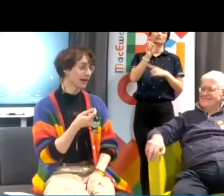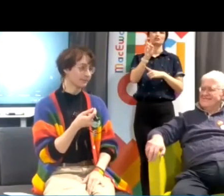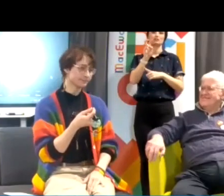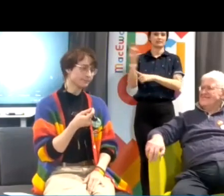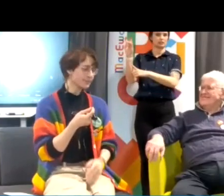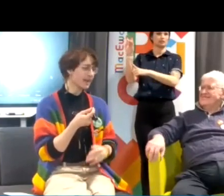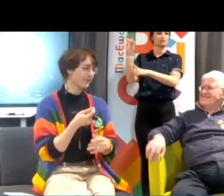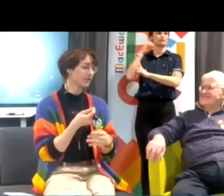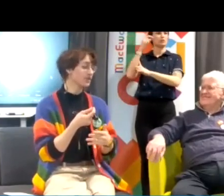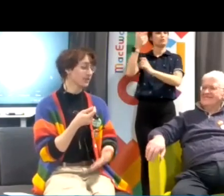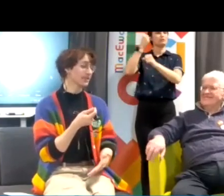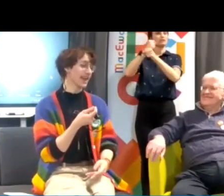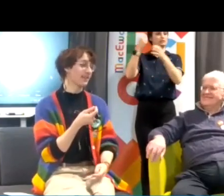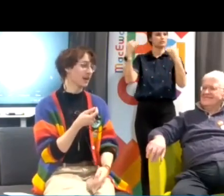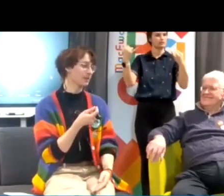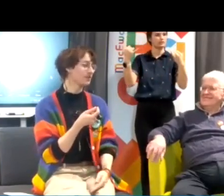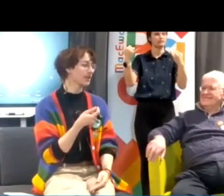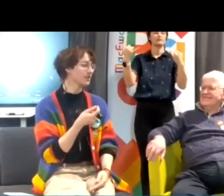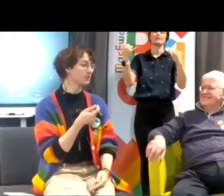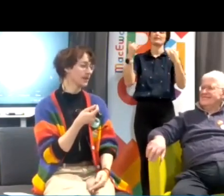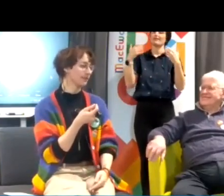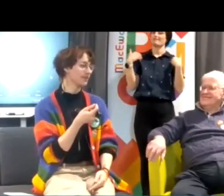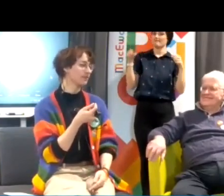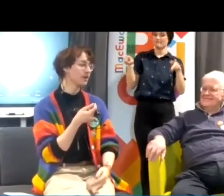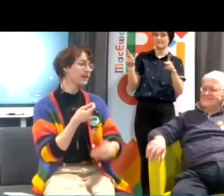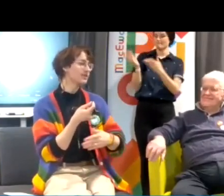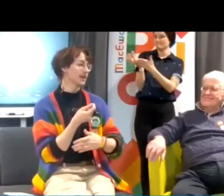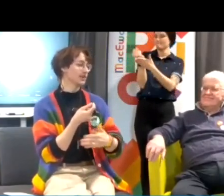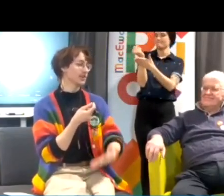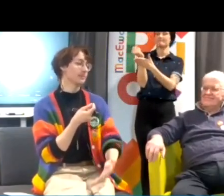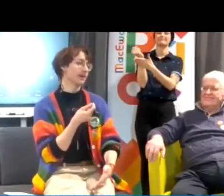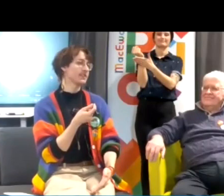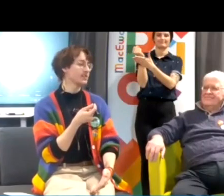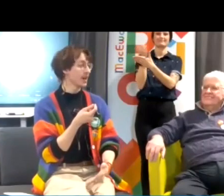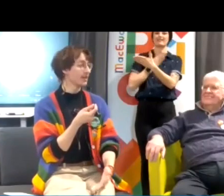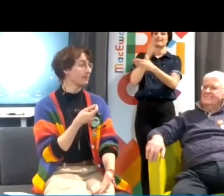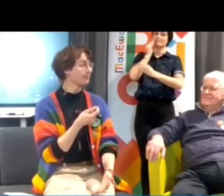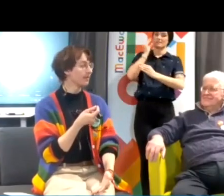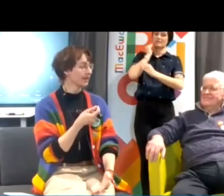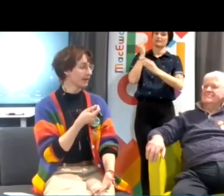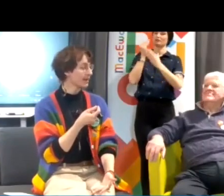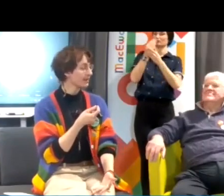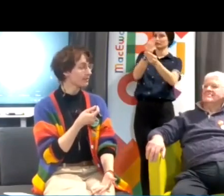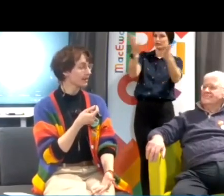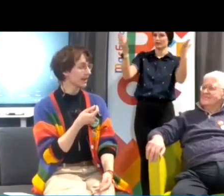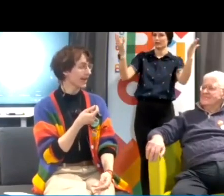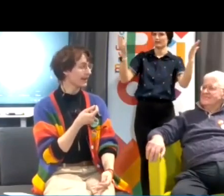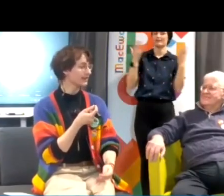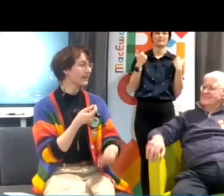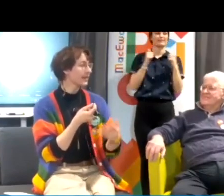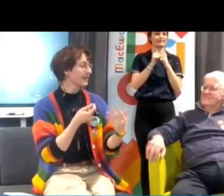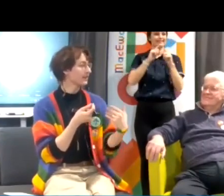now, I've only just recently had the opportunity to be able to share those experiences with other people that are in my